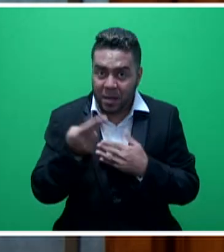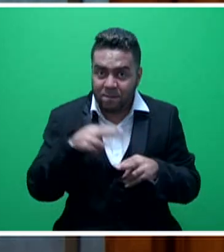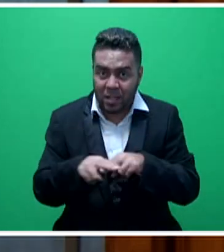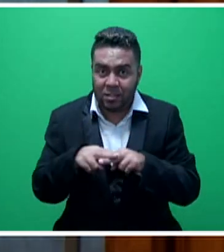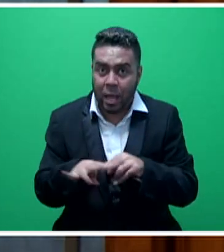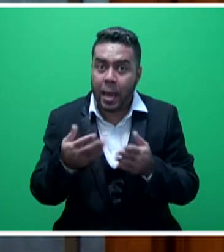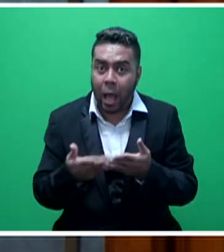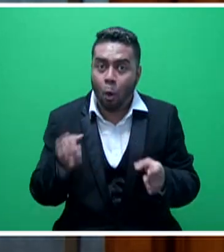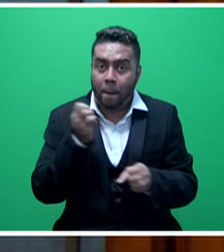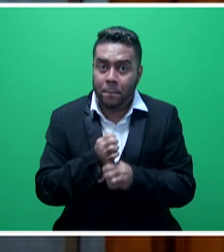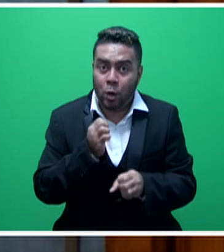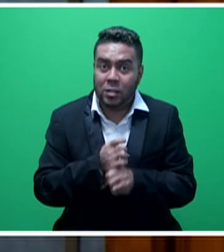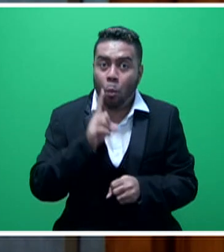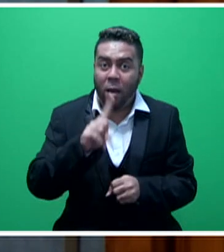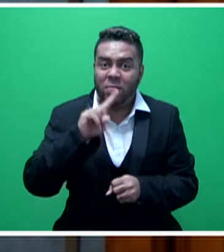now employs